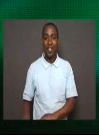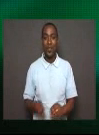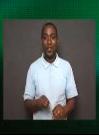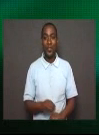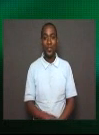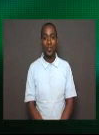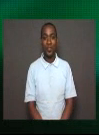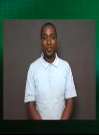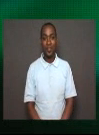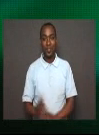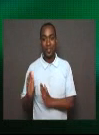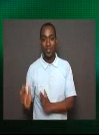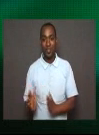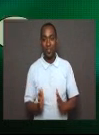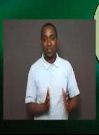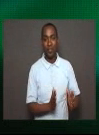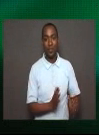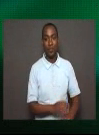Students, let's get ready.